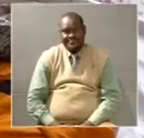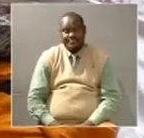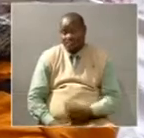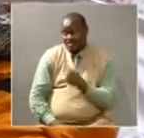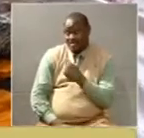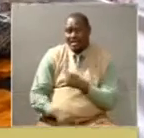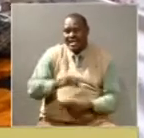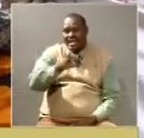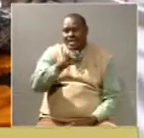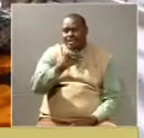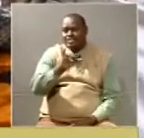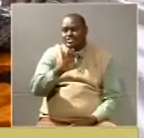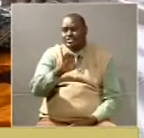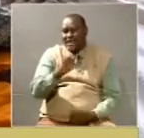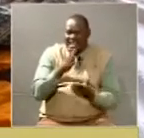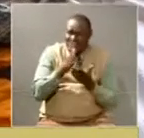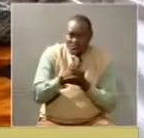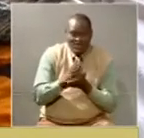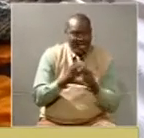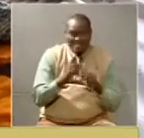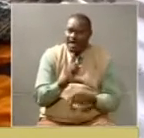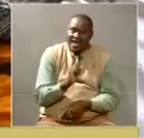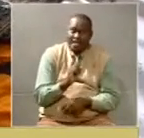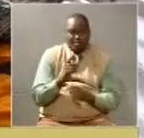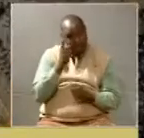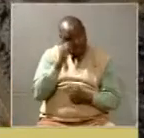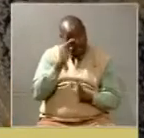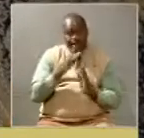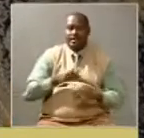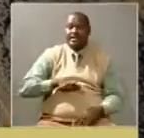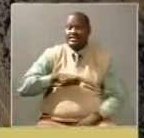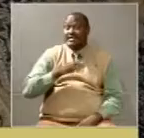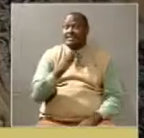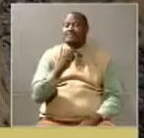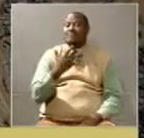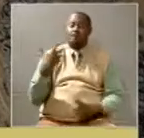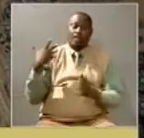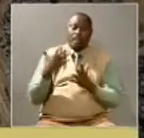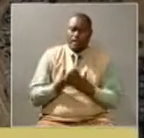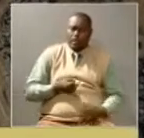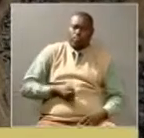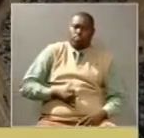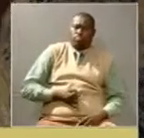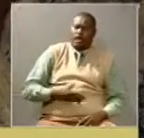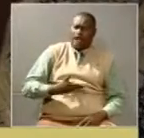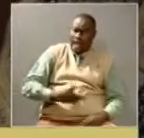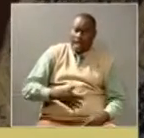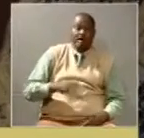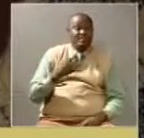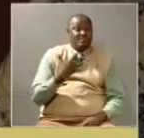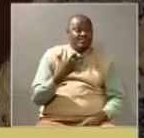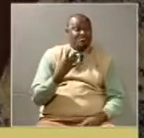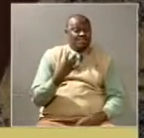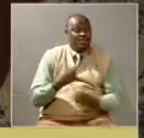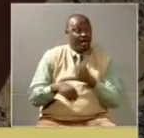Joyce, not her real name because of her condition, is 85 years old and has lived with fistula for the last 54 years.